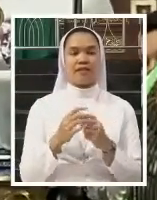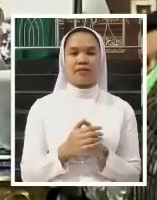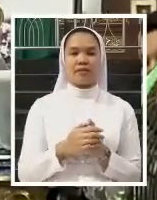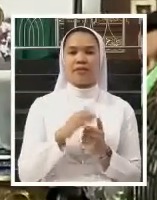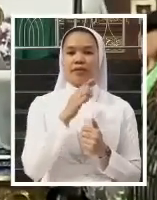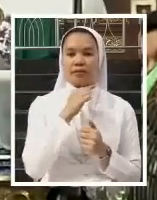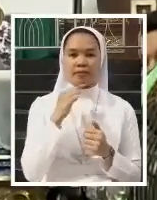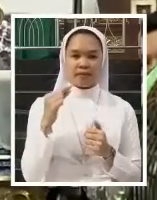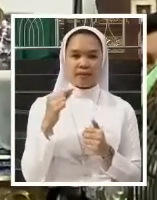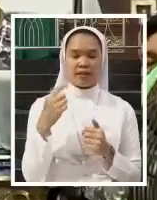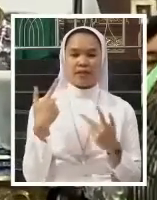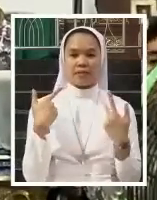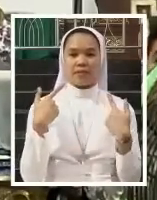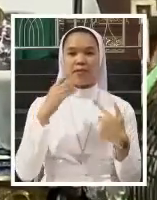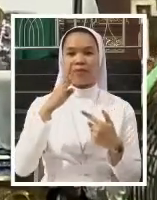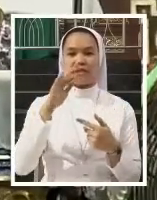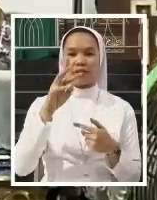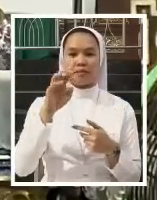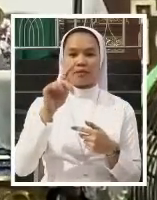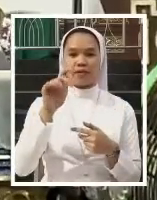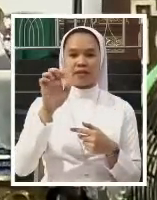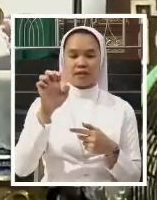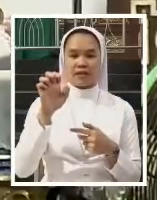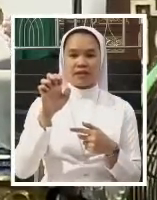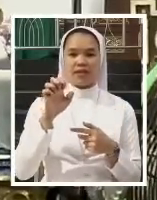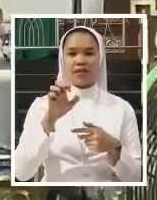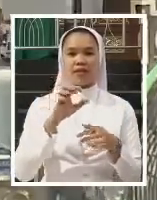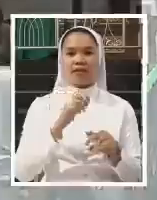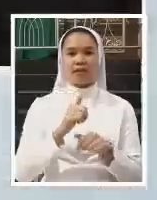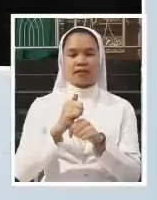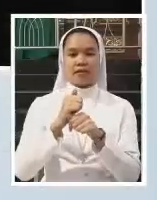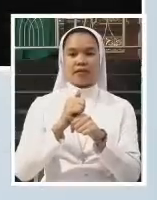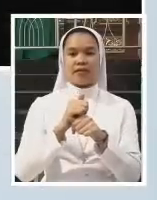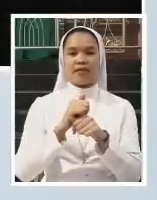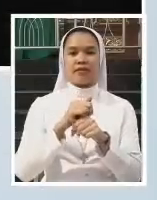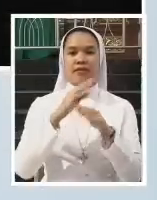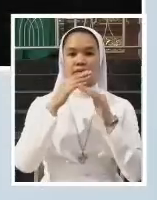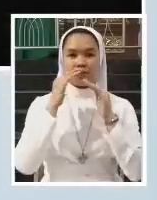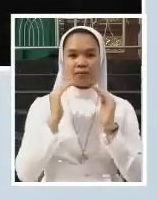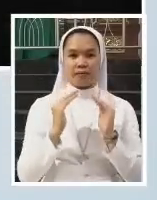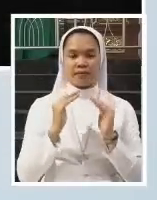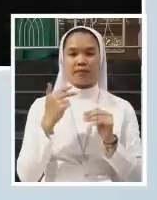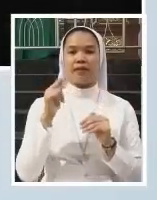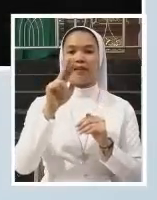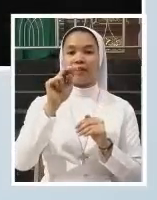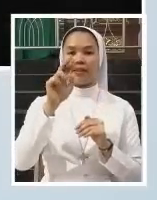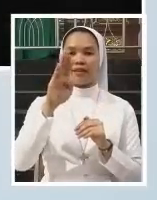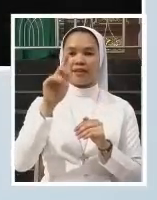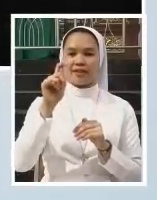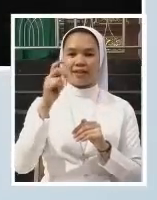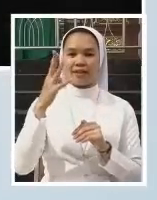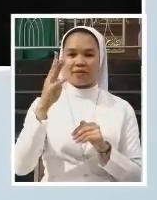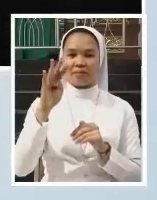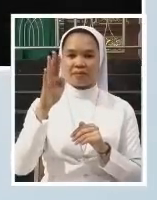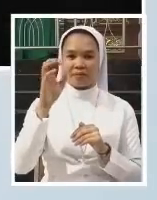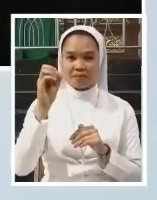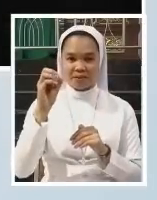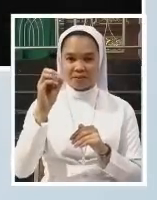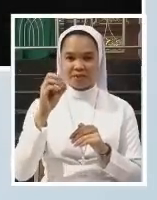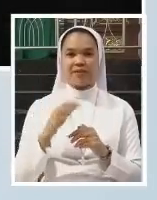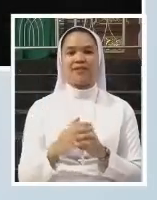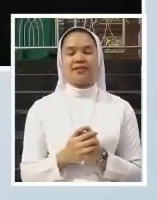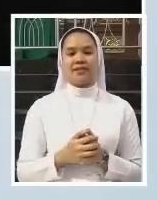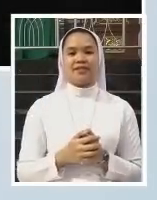Father Ricardo Bismonte, Pastor, Our Lady of Solitude Parish, Tambu Buhi.